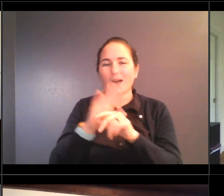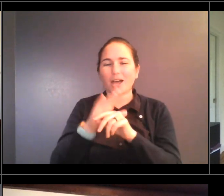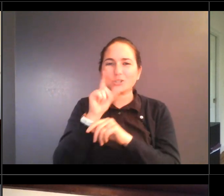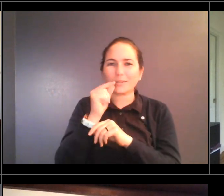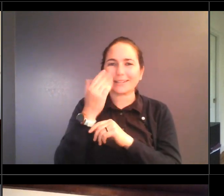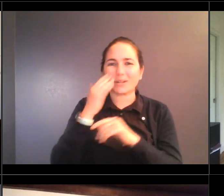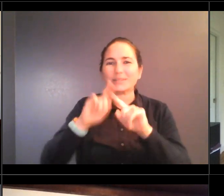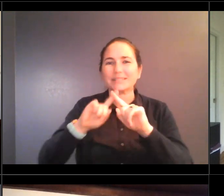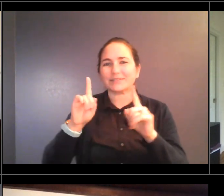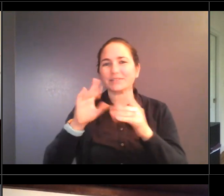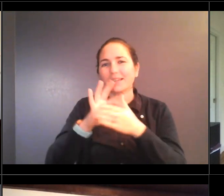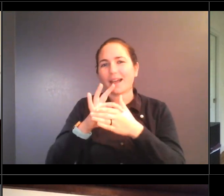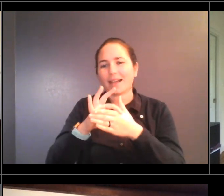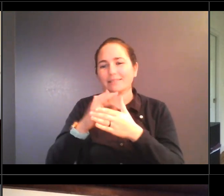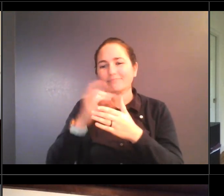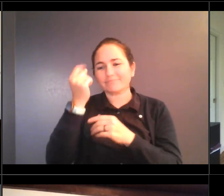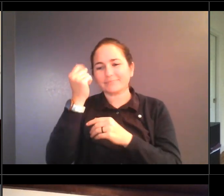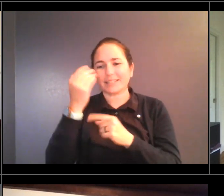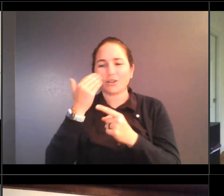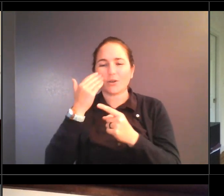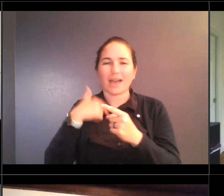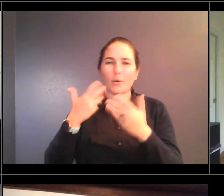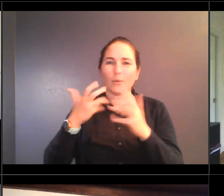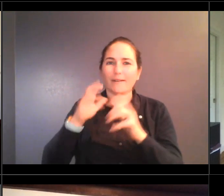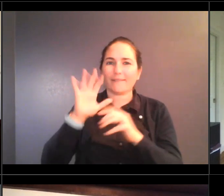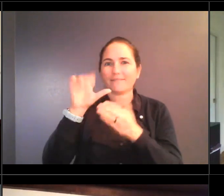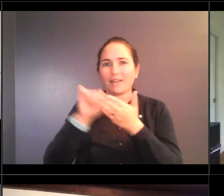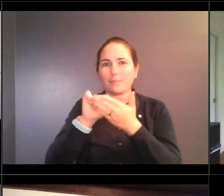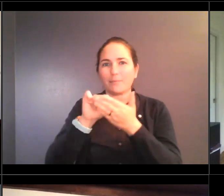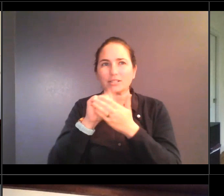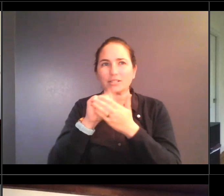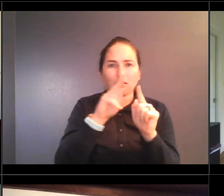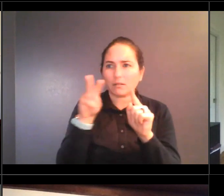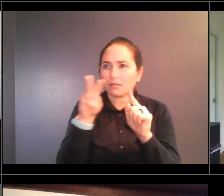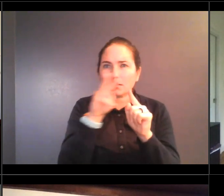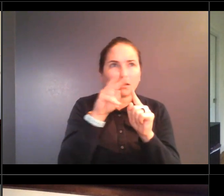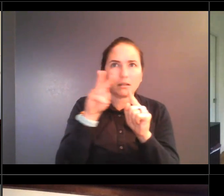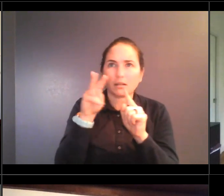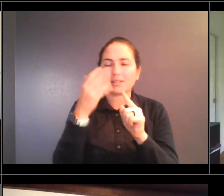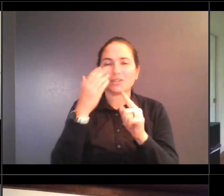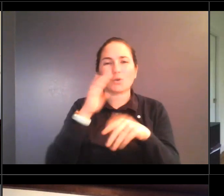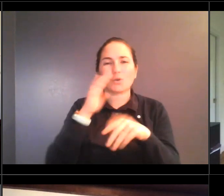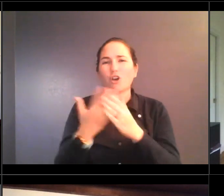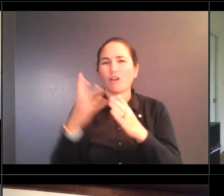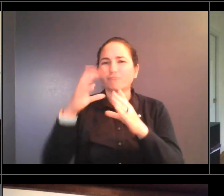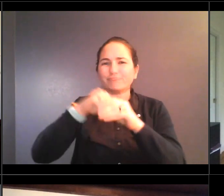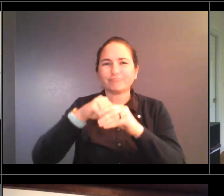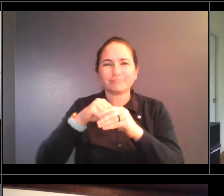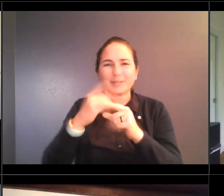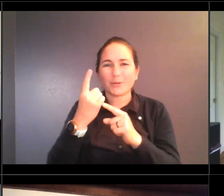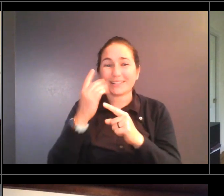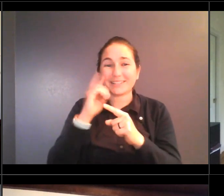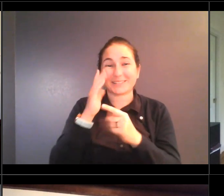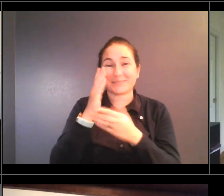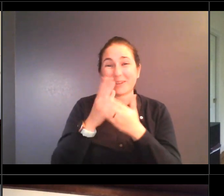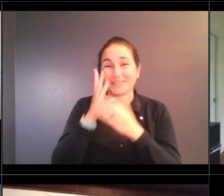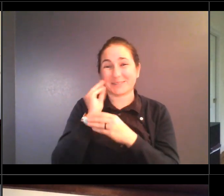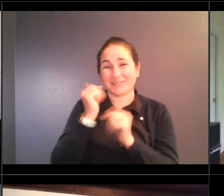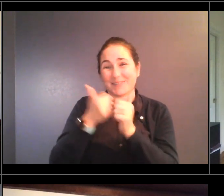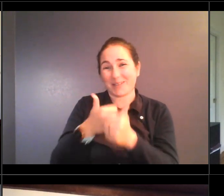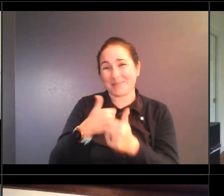content. And so I don't want to have 5 pages to toggle between. So it's all kind of jumbled in, and it's part of the experience of following me, I guess.